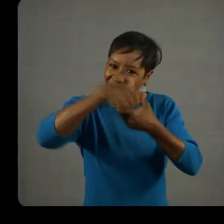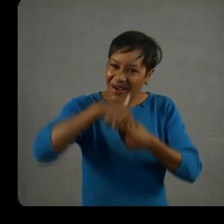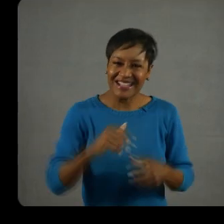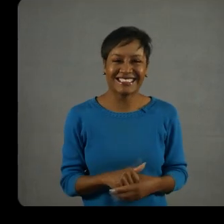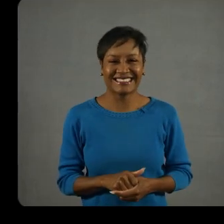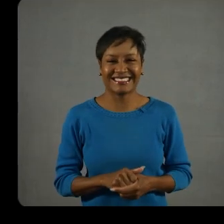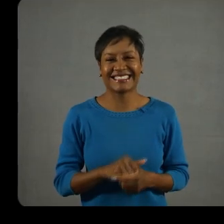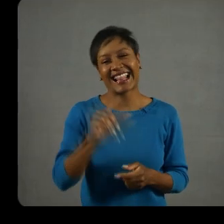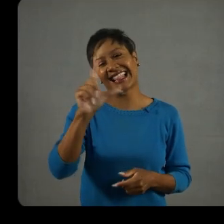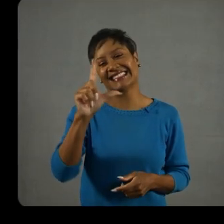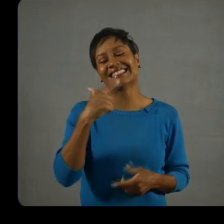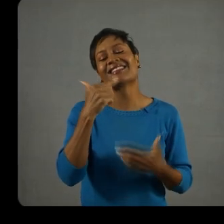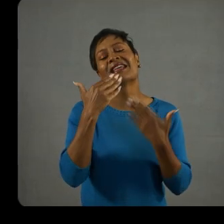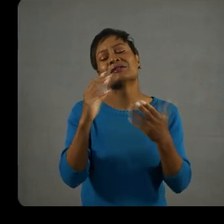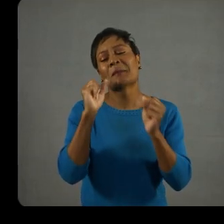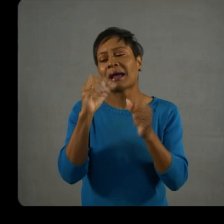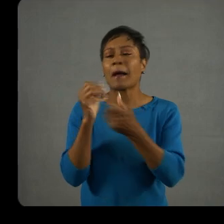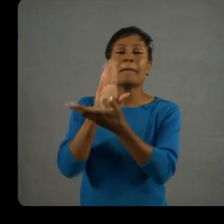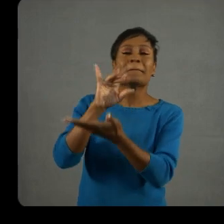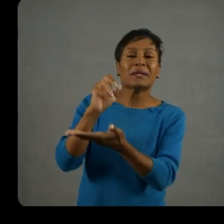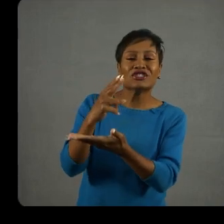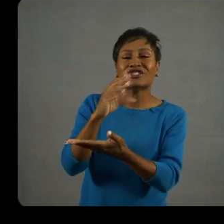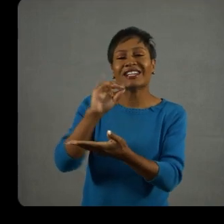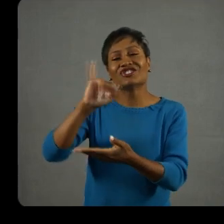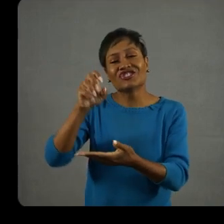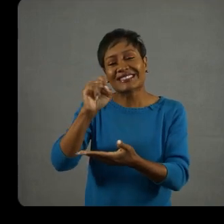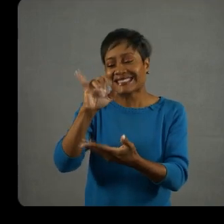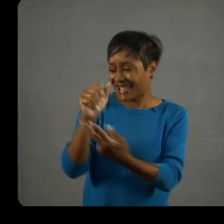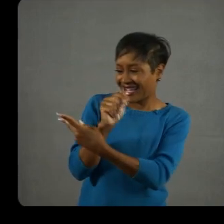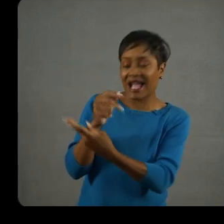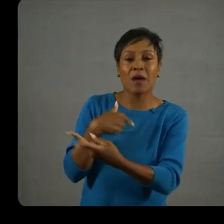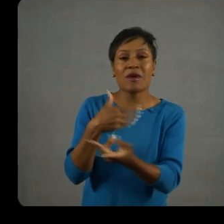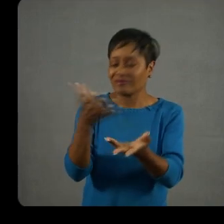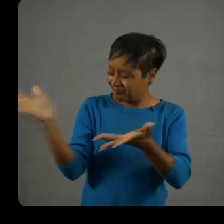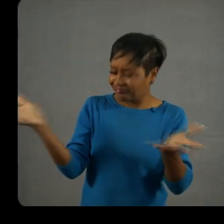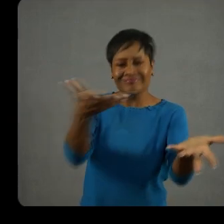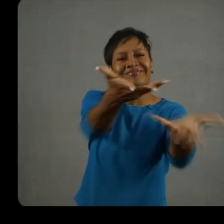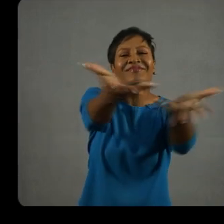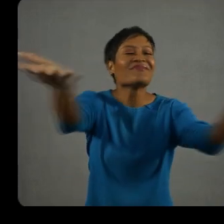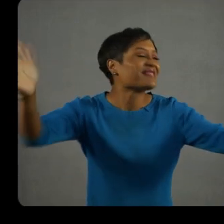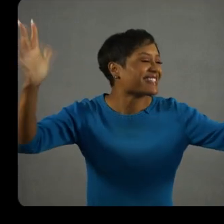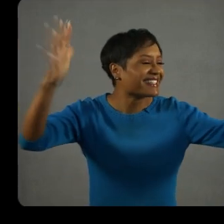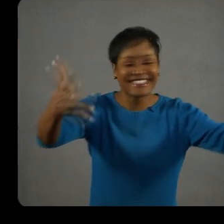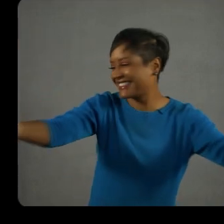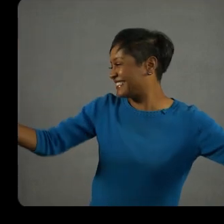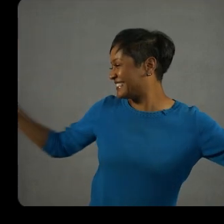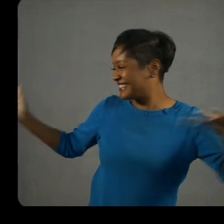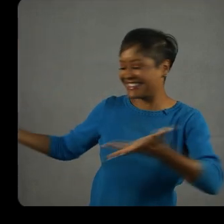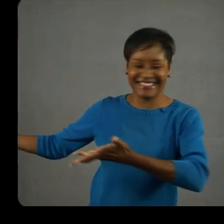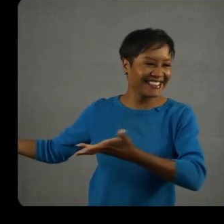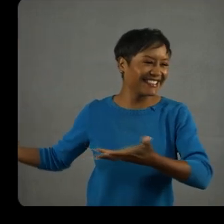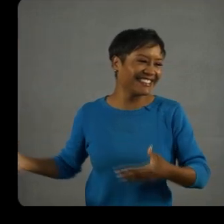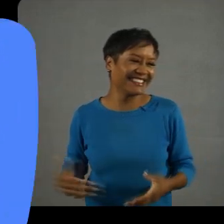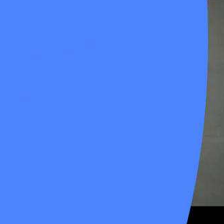Amazing. Well, thank you so much to Bish and Jessica. Please invite you to give them a warm round of applause.